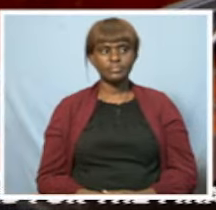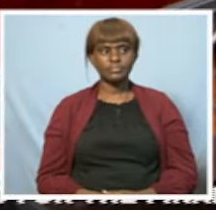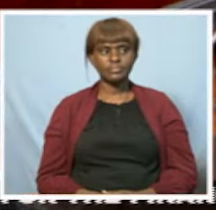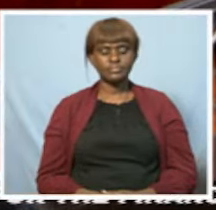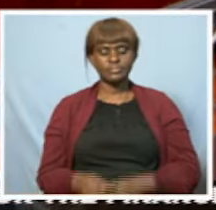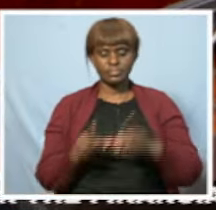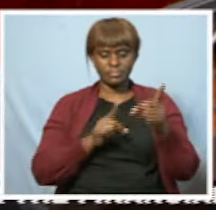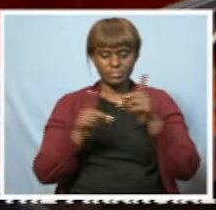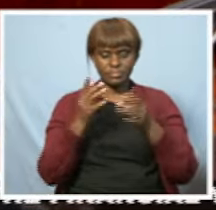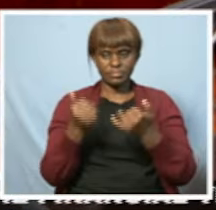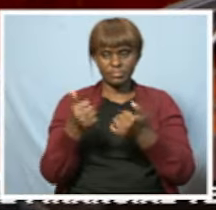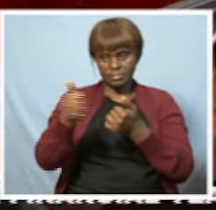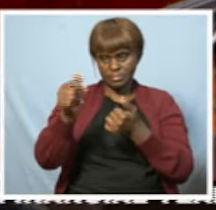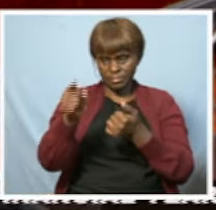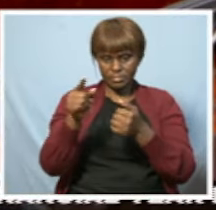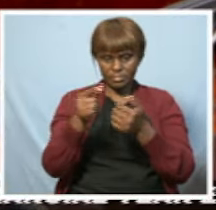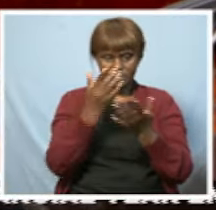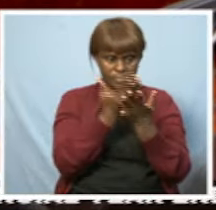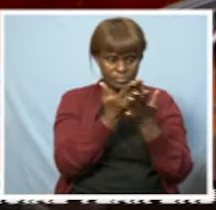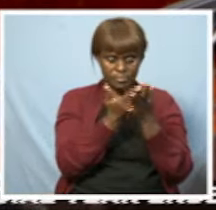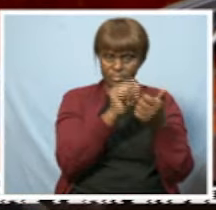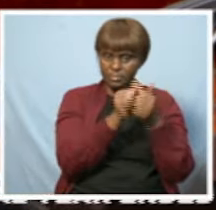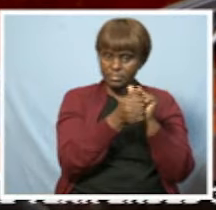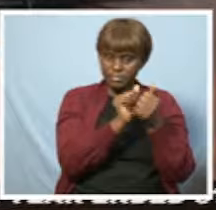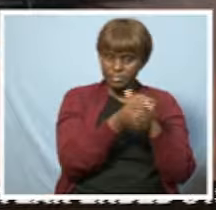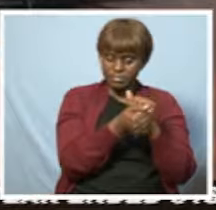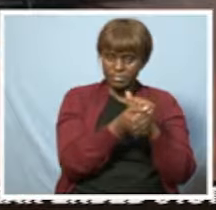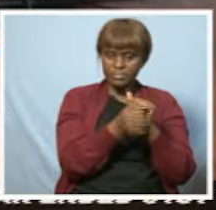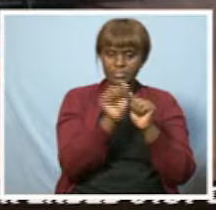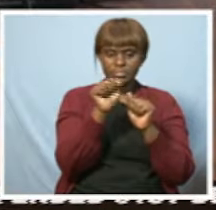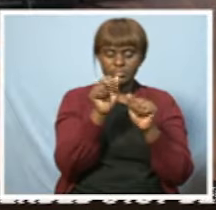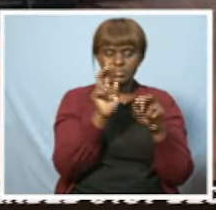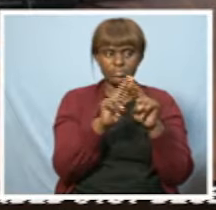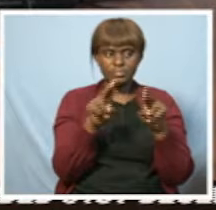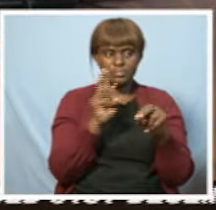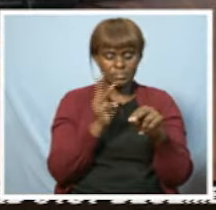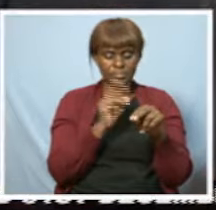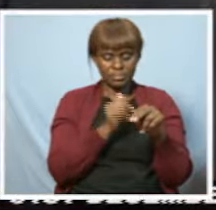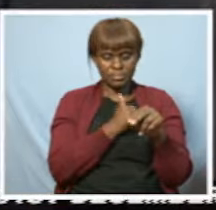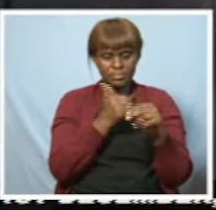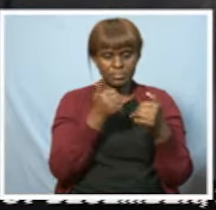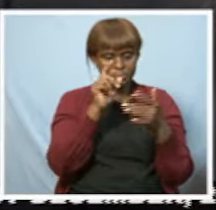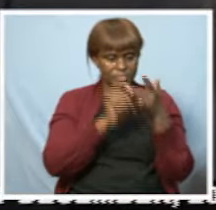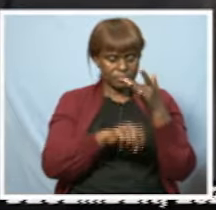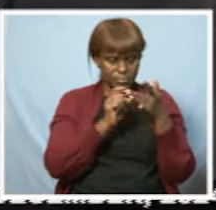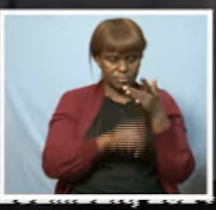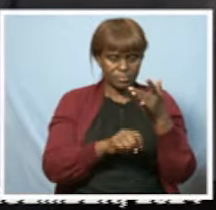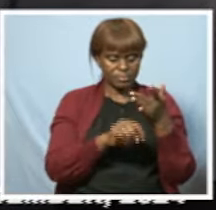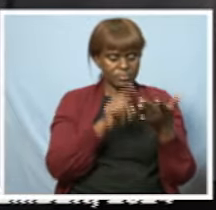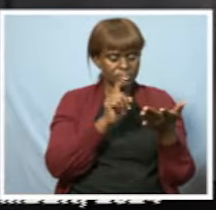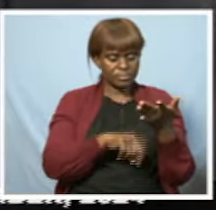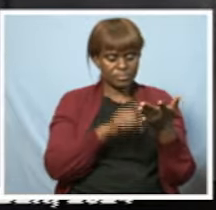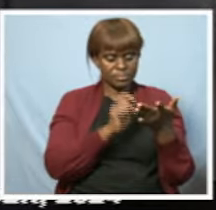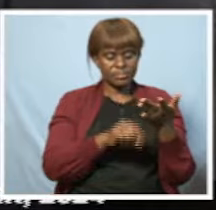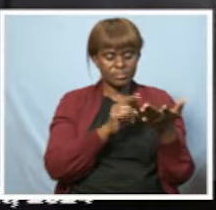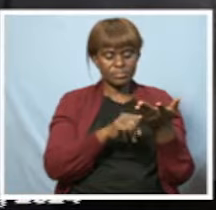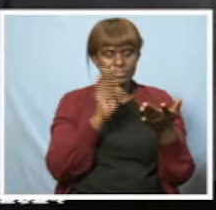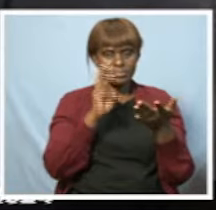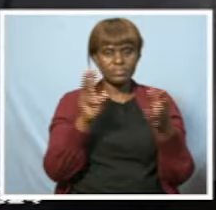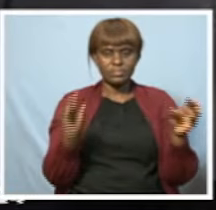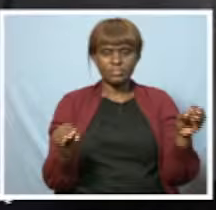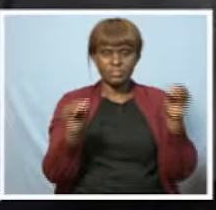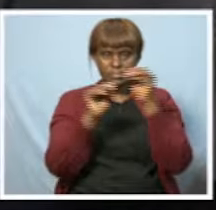Yes, Director, now it's you to move those amendments. Yes, Chair. The cost we are going to